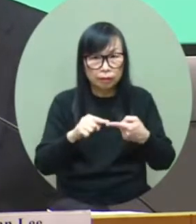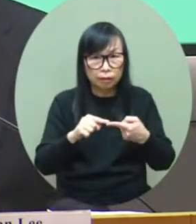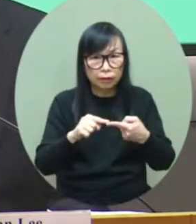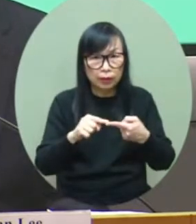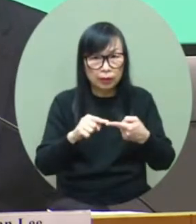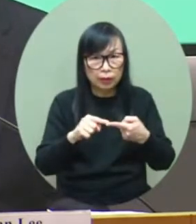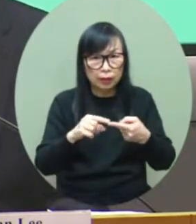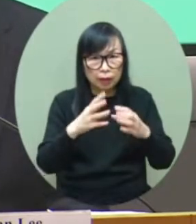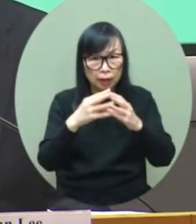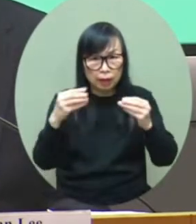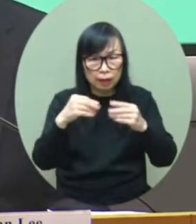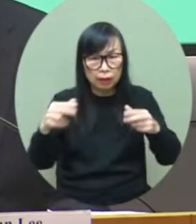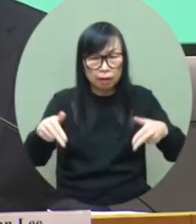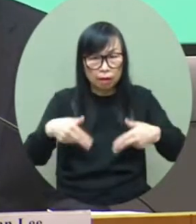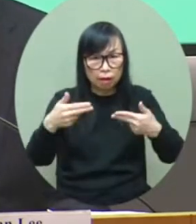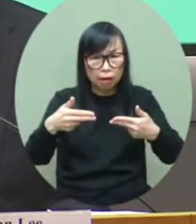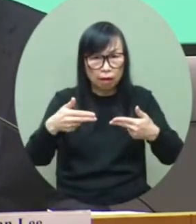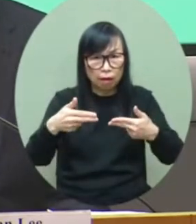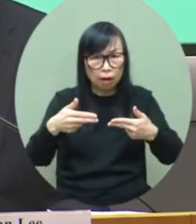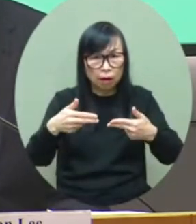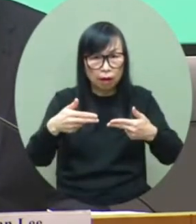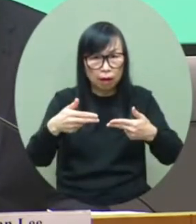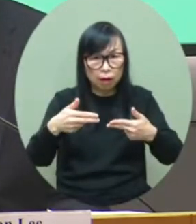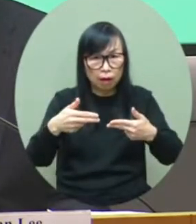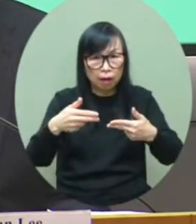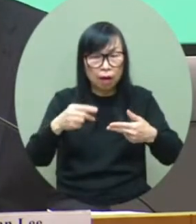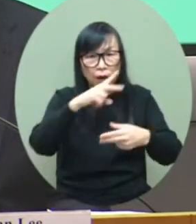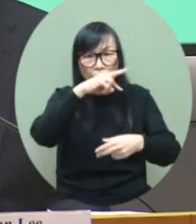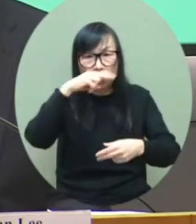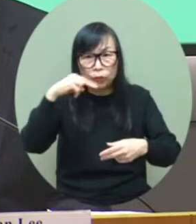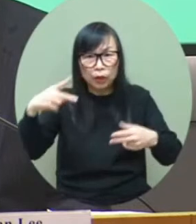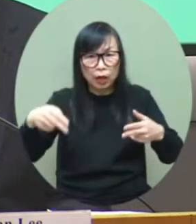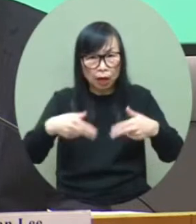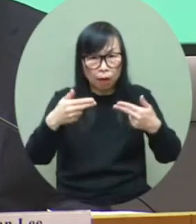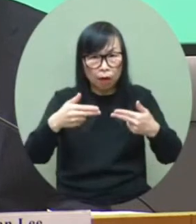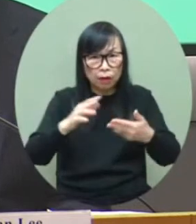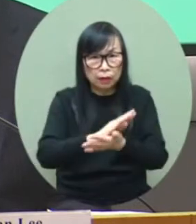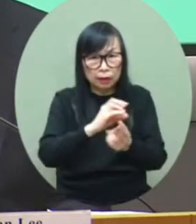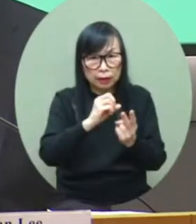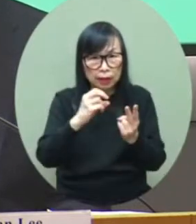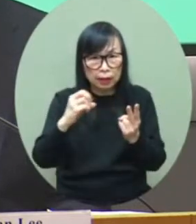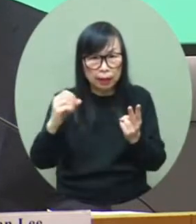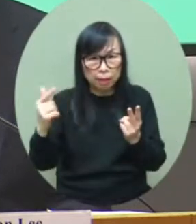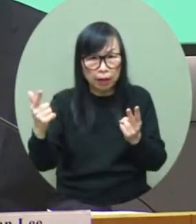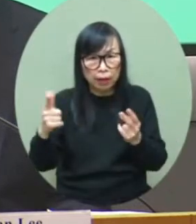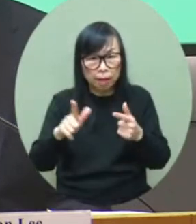and safe and efficient manner. I'd like to make a number of reminders. First,